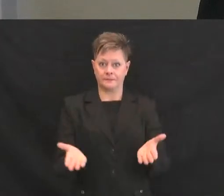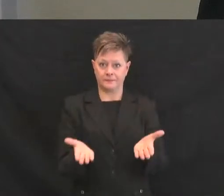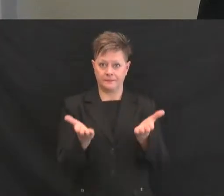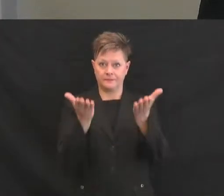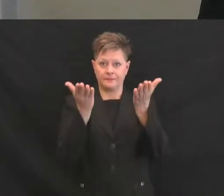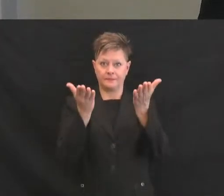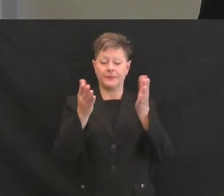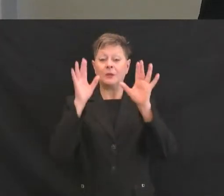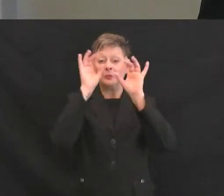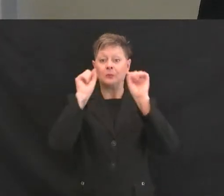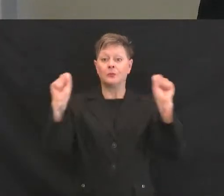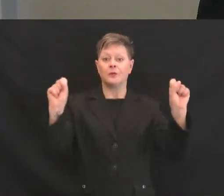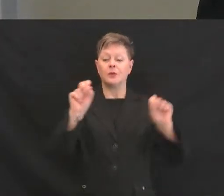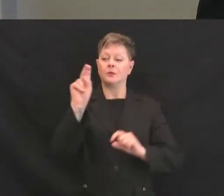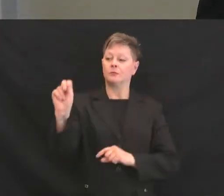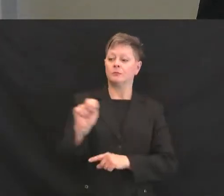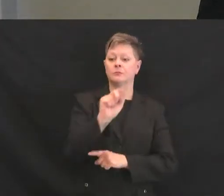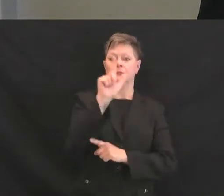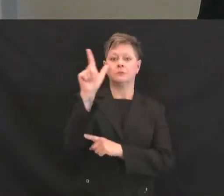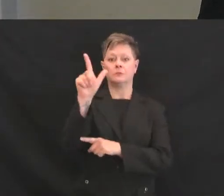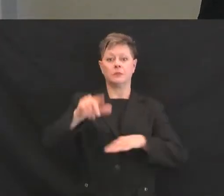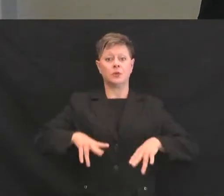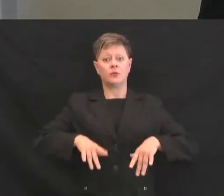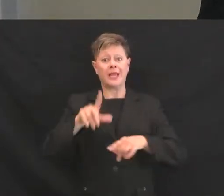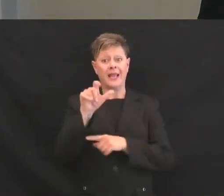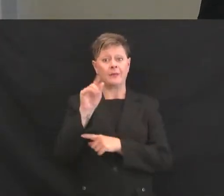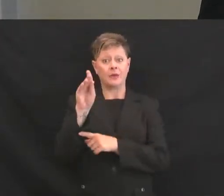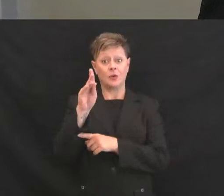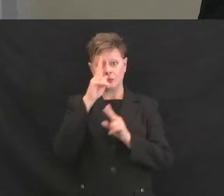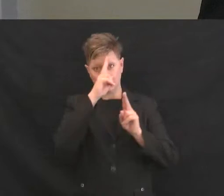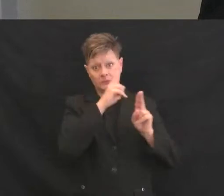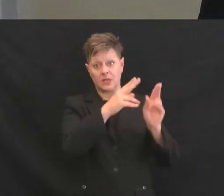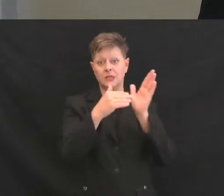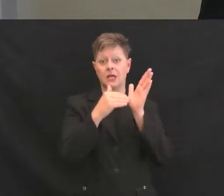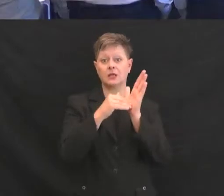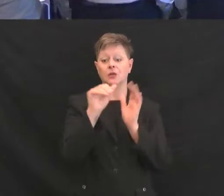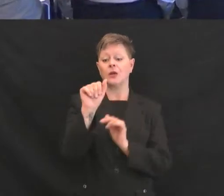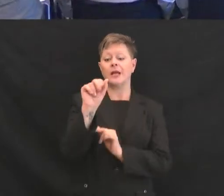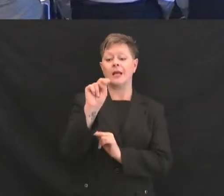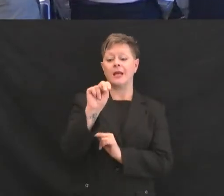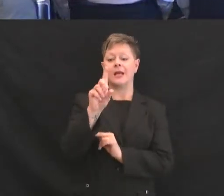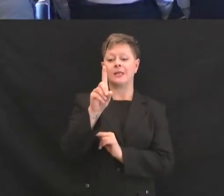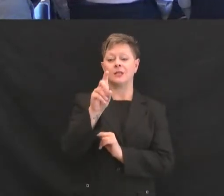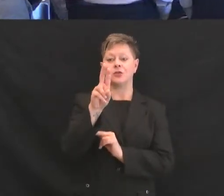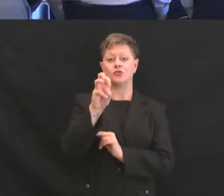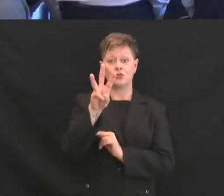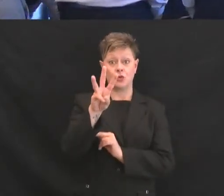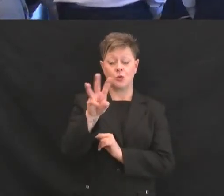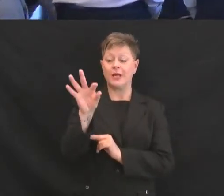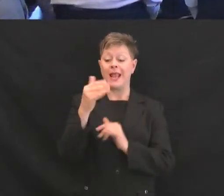The Premier of Newfoundland and Labrador, the Honourable Dr. Andrew Fiore.